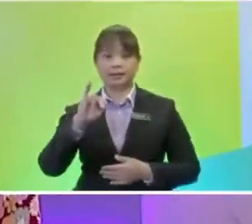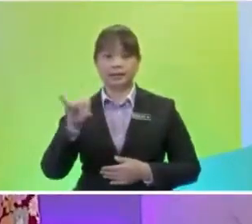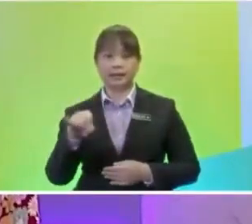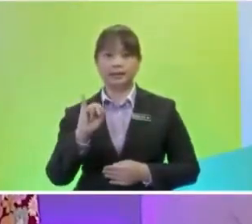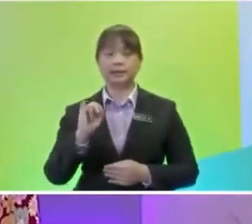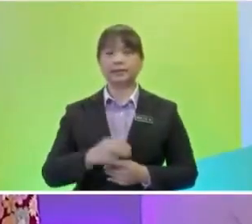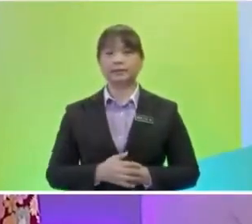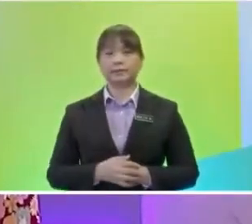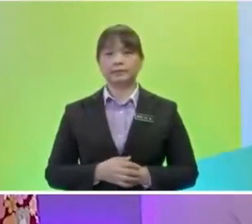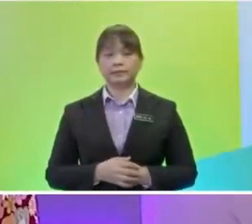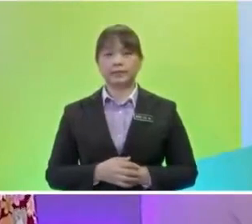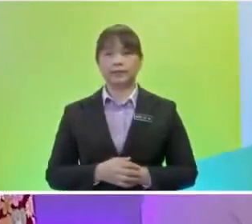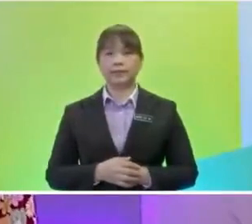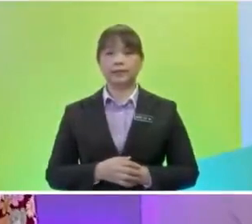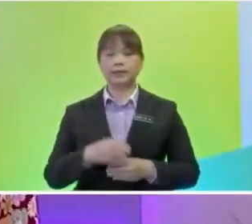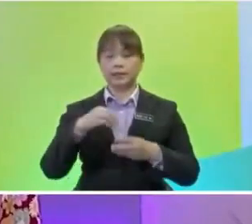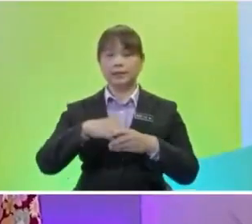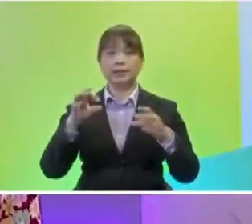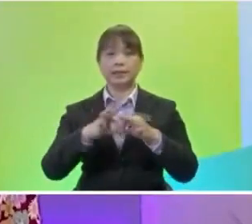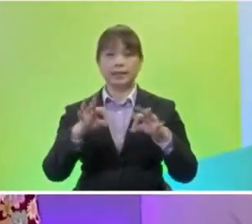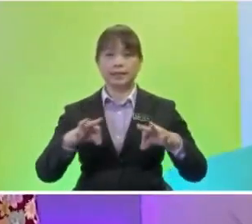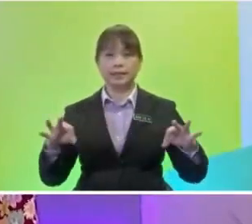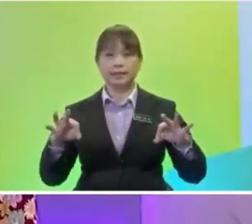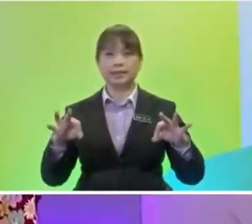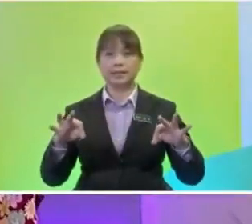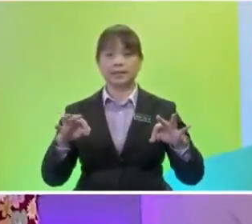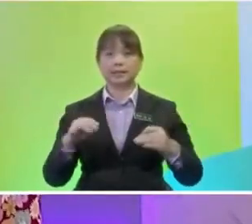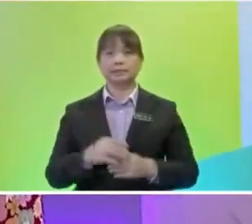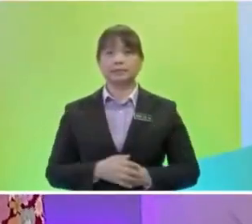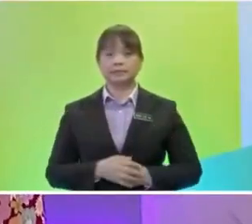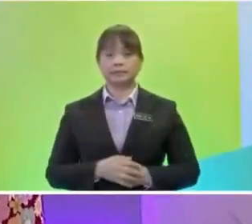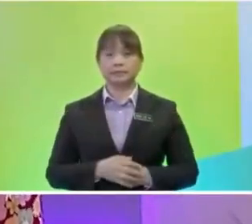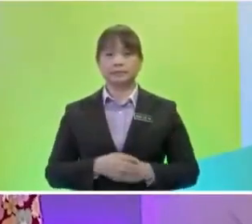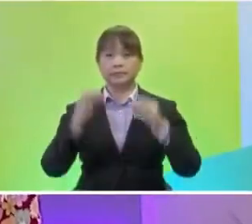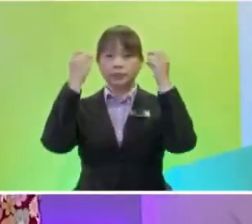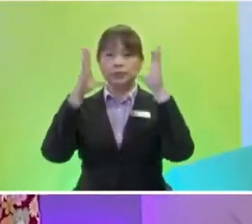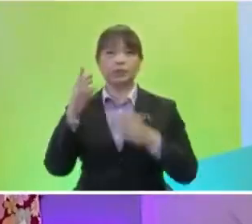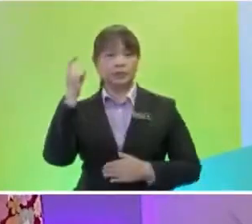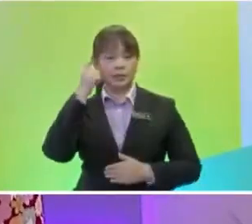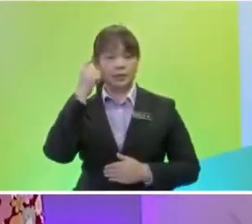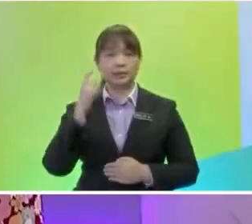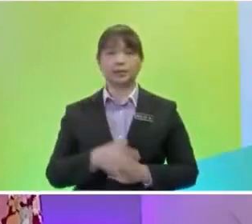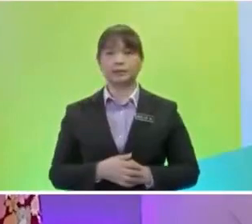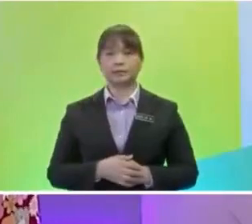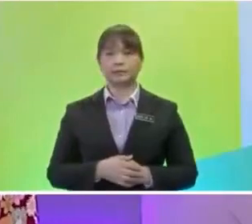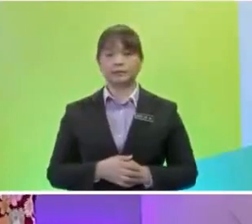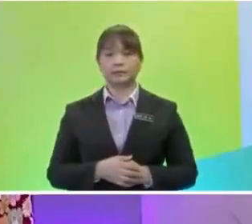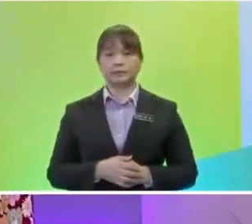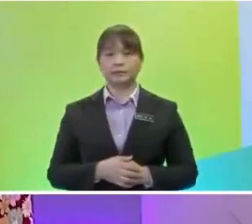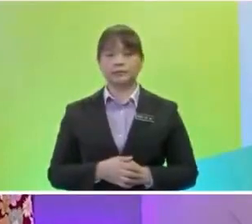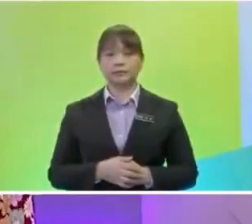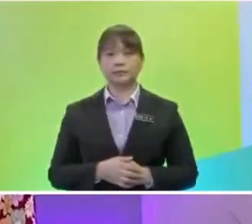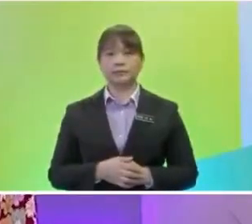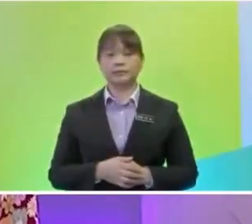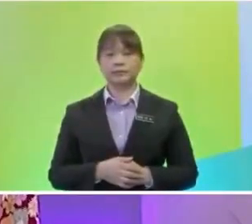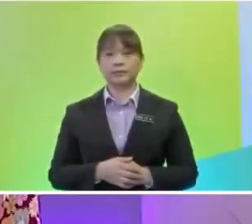these superlative adjectives in sentences. And I think our pupils had done wonderful job in using superlative adjectives in